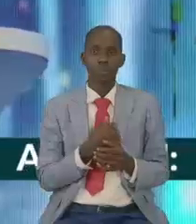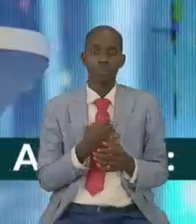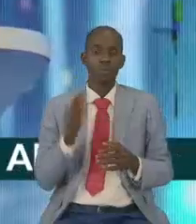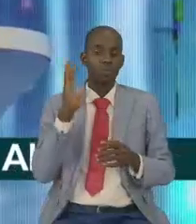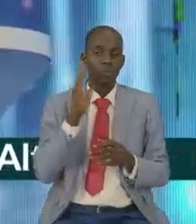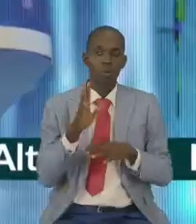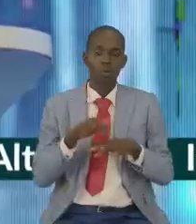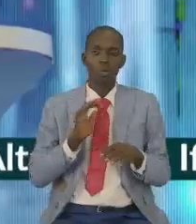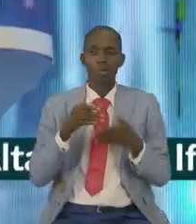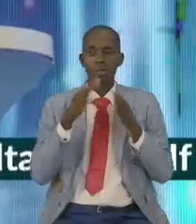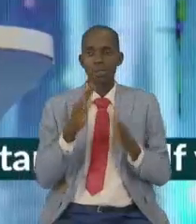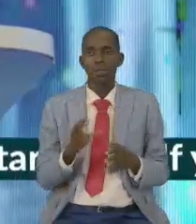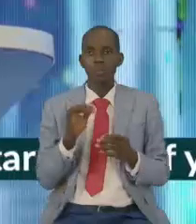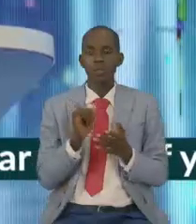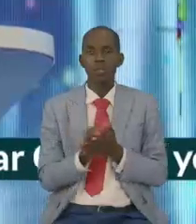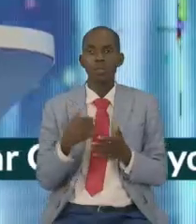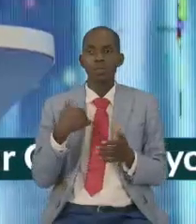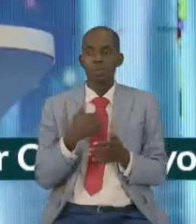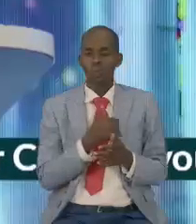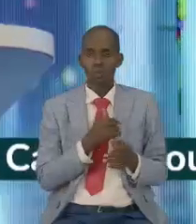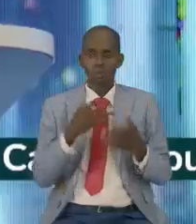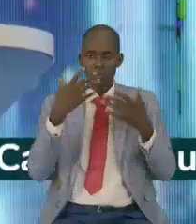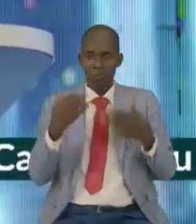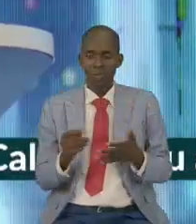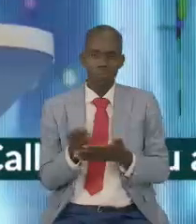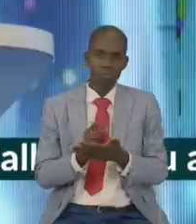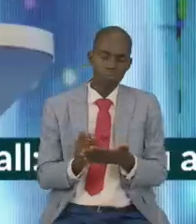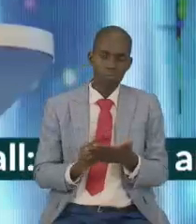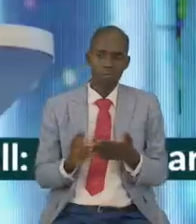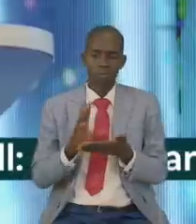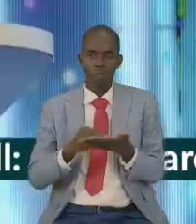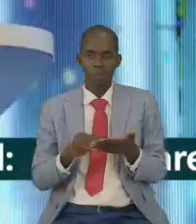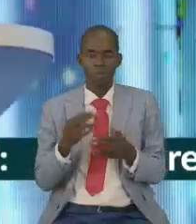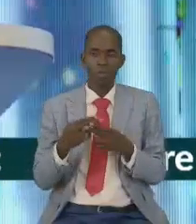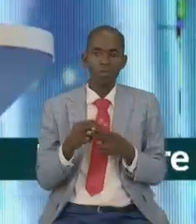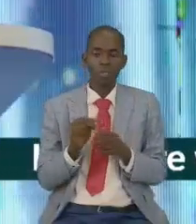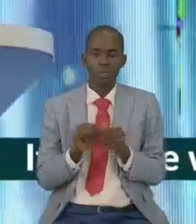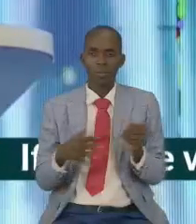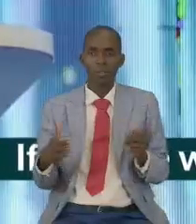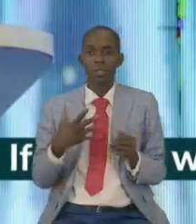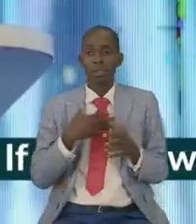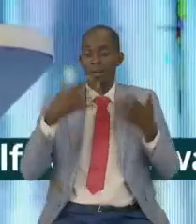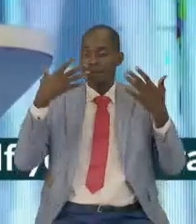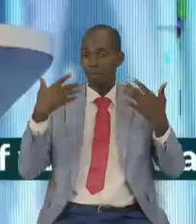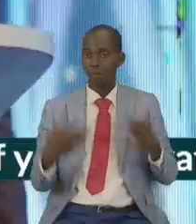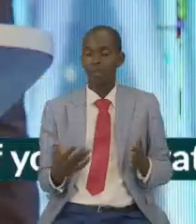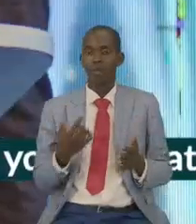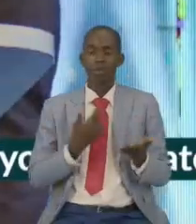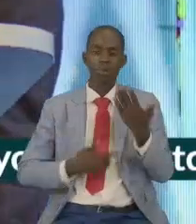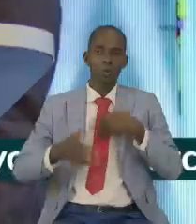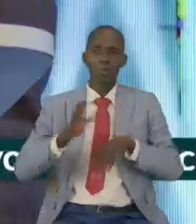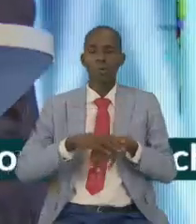that, I'm going to come back and pray and miracles and healings and deliverances tonight for everyone